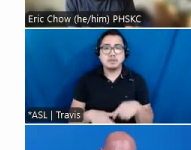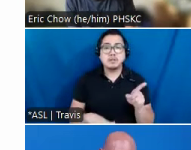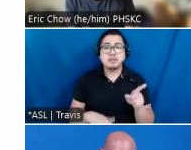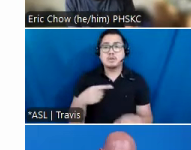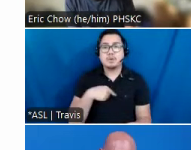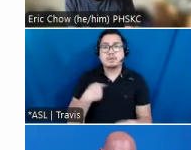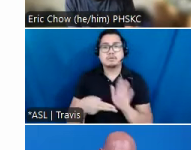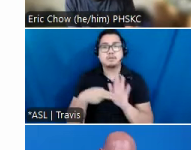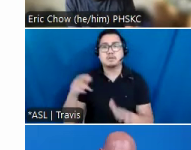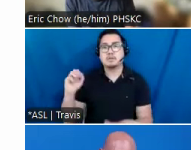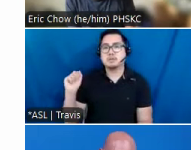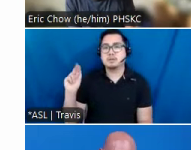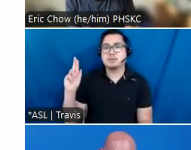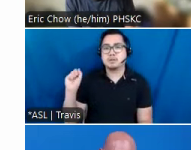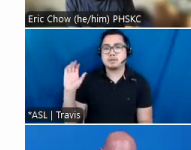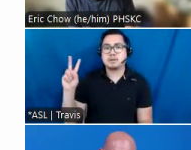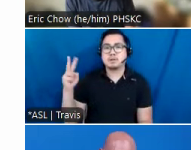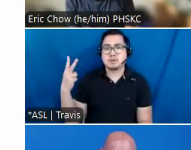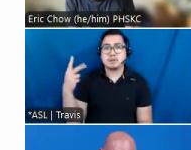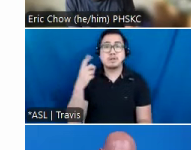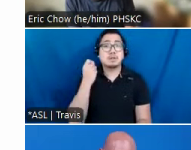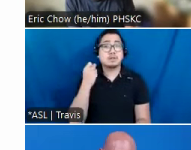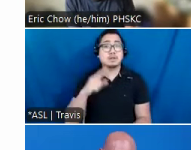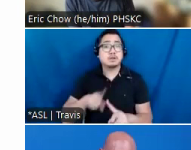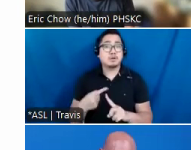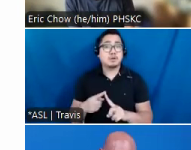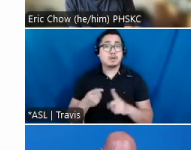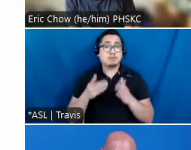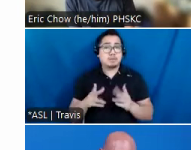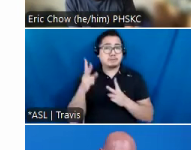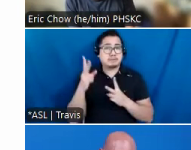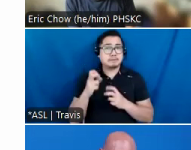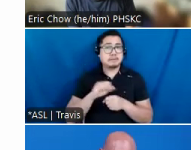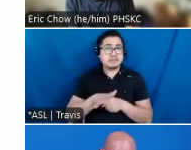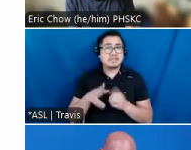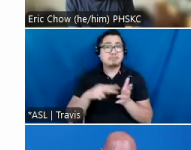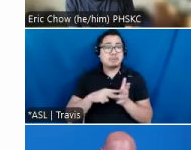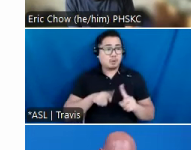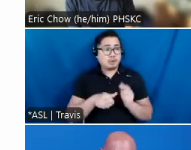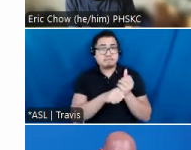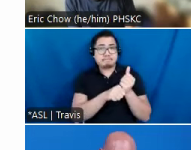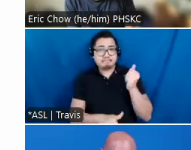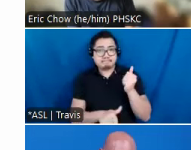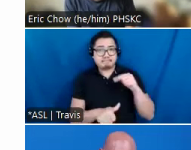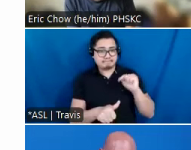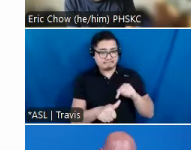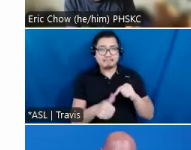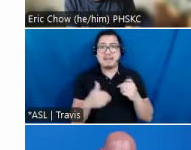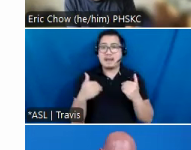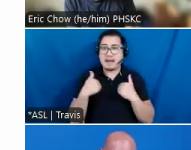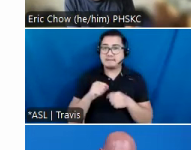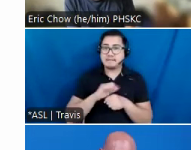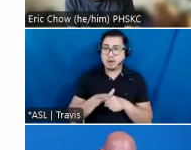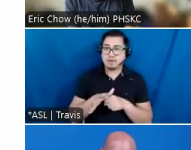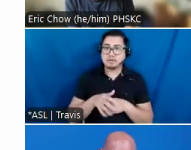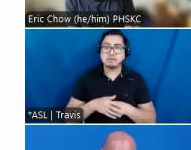we know that when people have an infection, they actually have virus shed in their stool and other things that people kind of